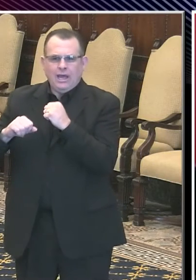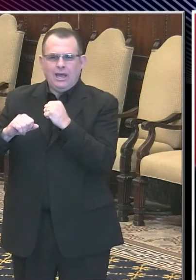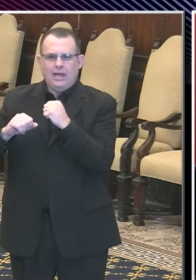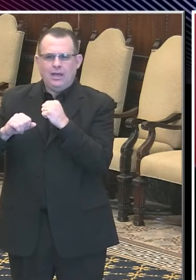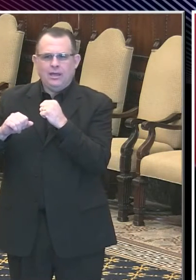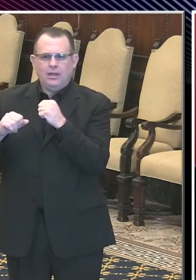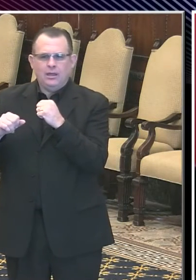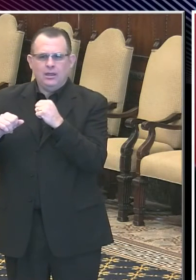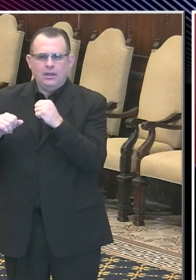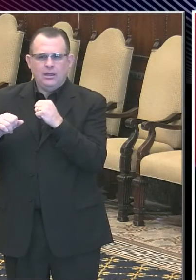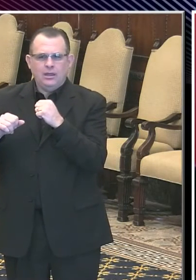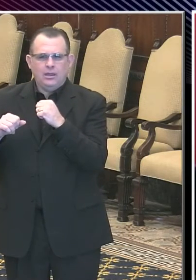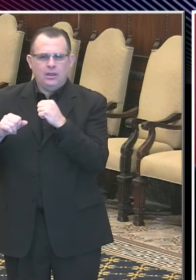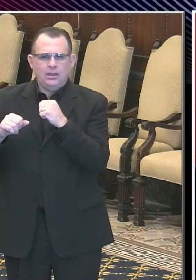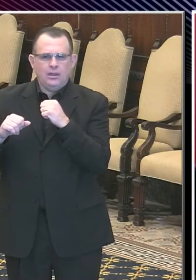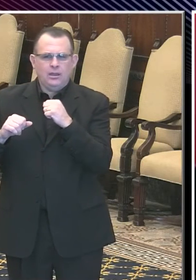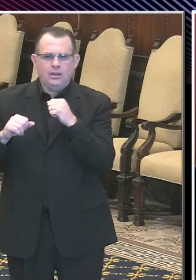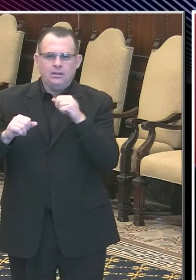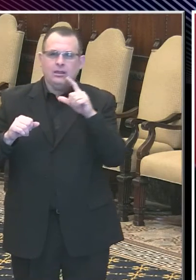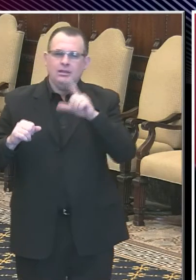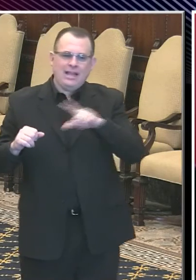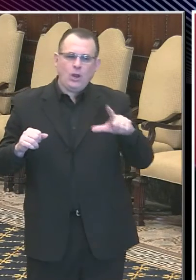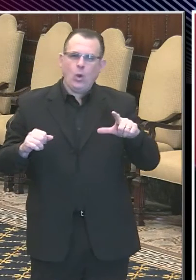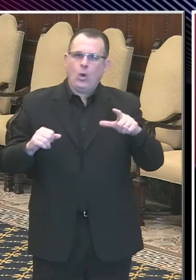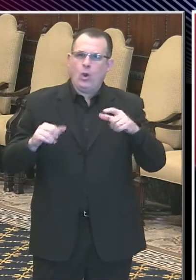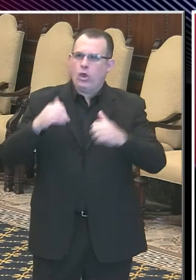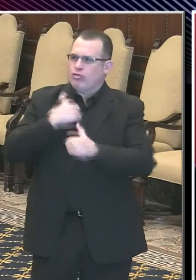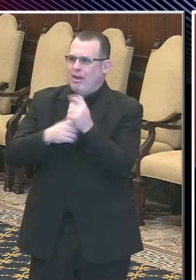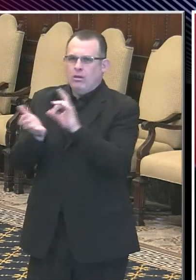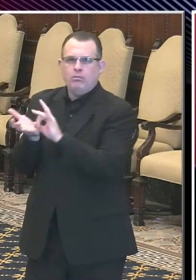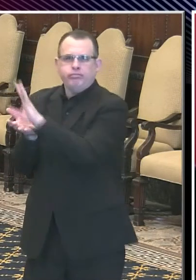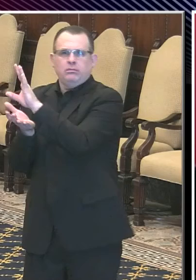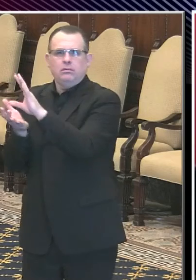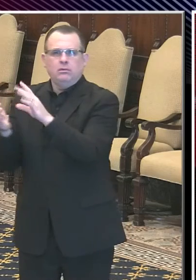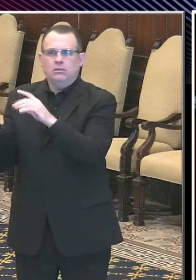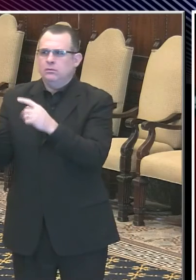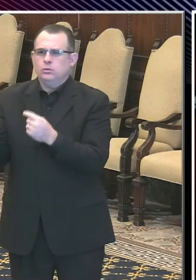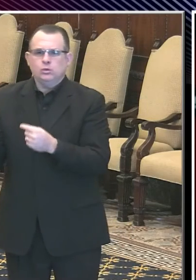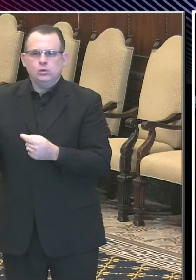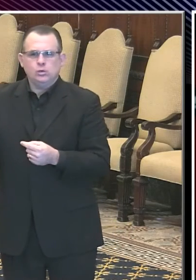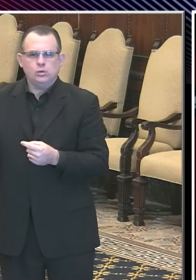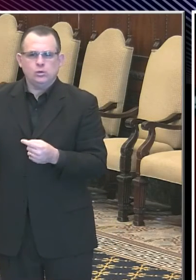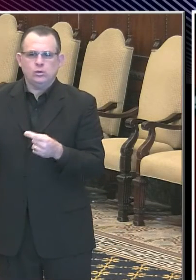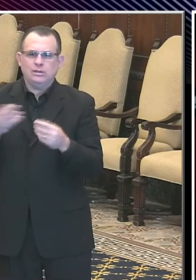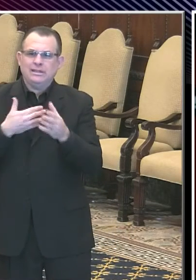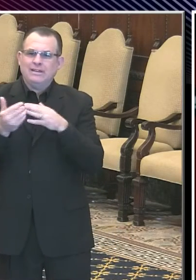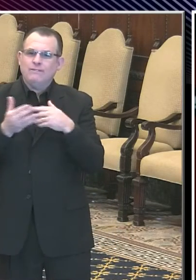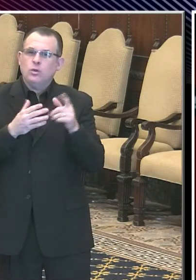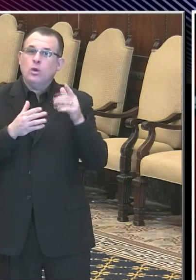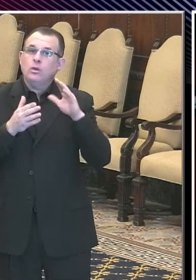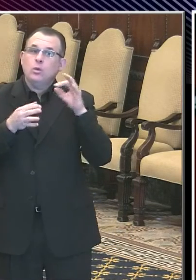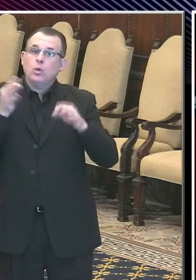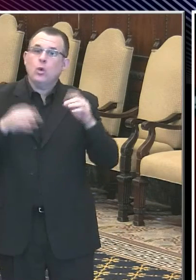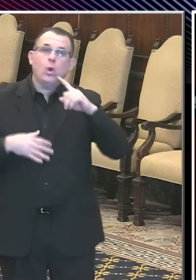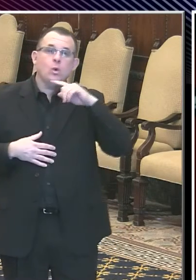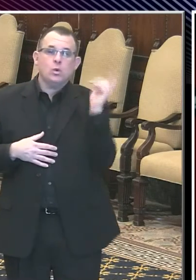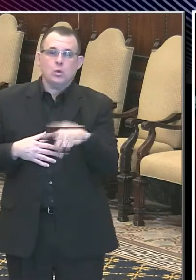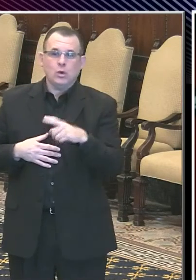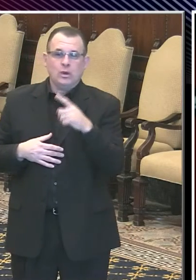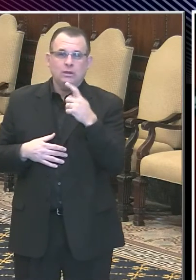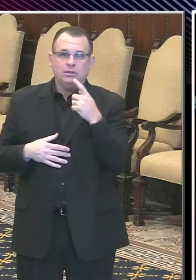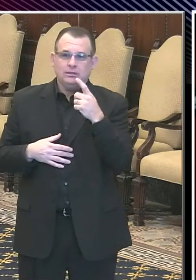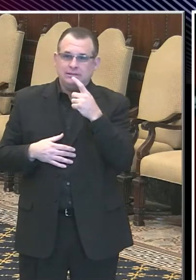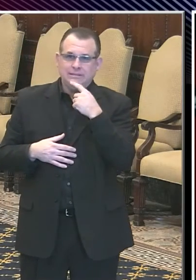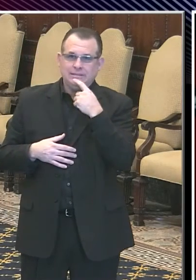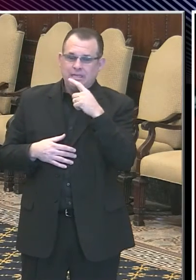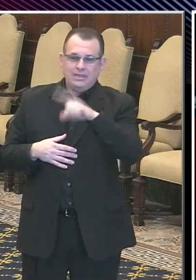removal or expulsion, even though the courts are not operating? Well, one of the things, and Brian, you can elaborate when I'm done, but one of the things we've